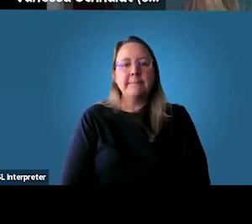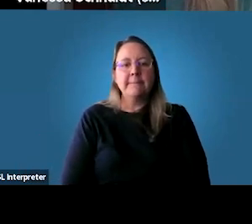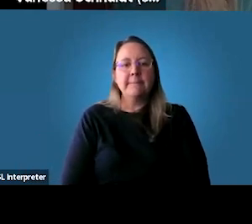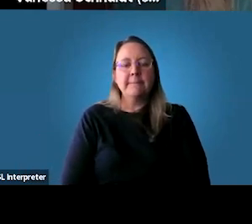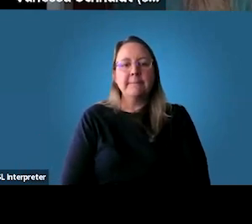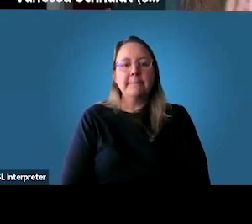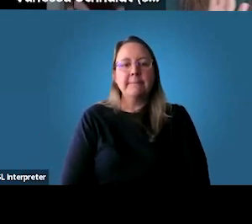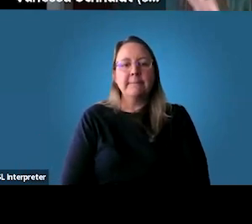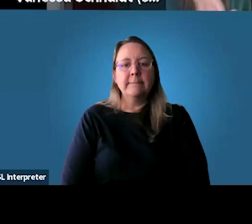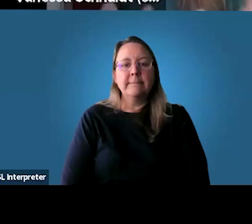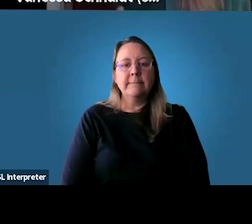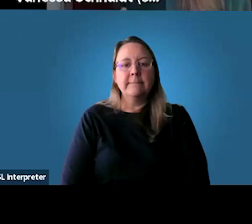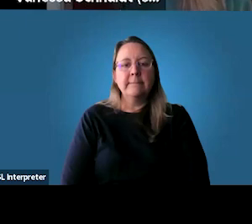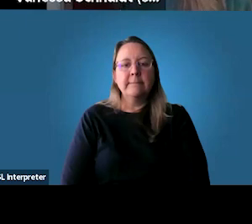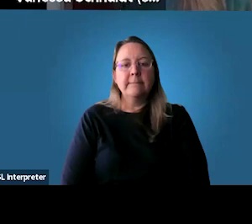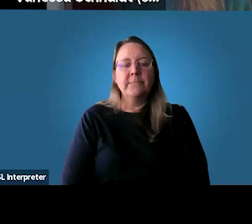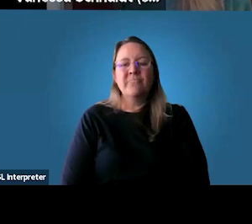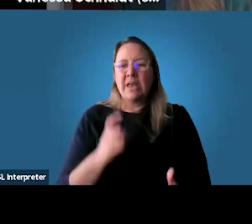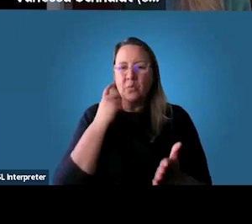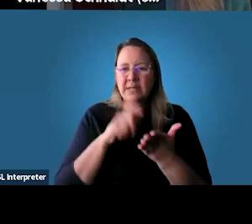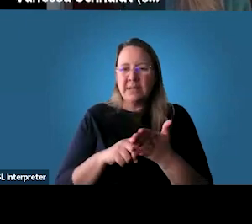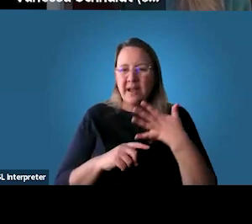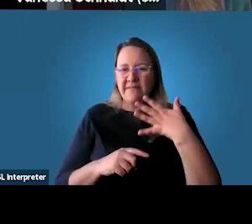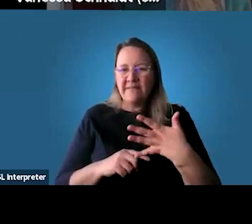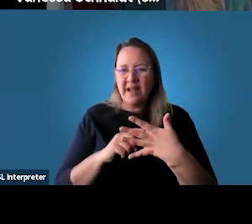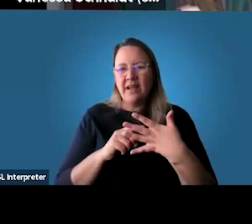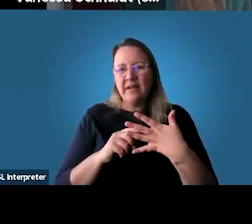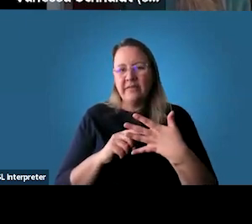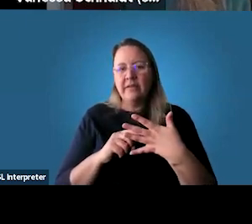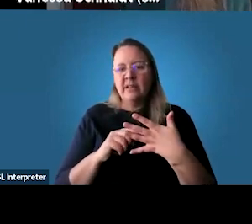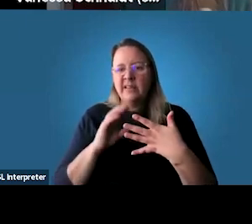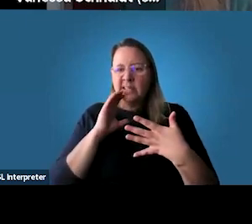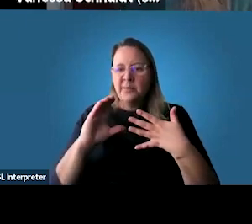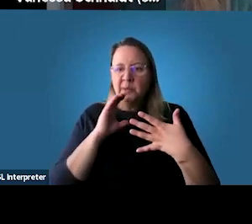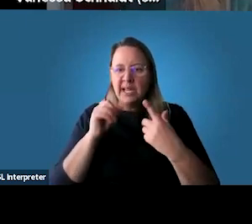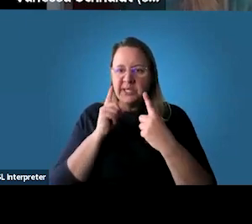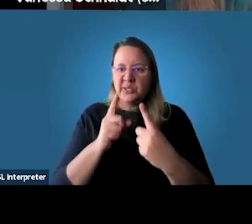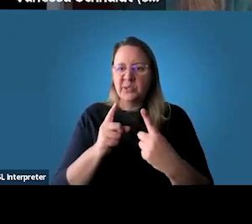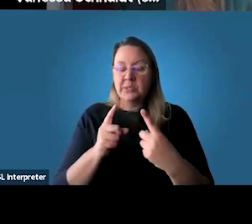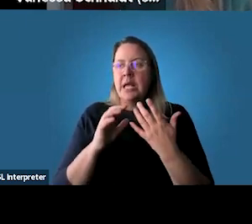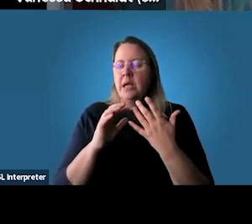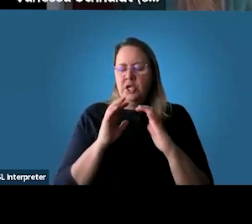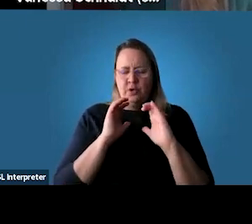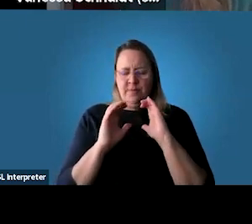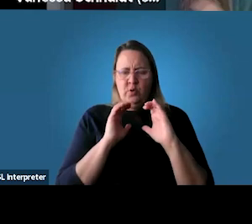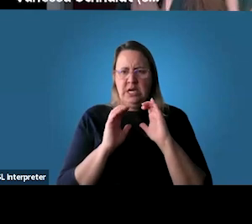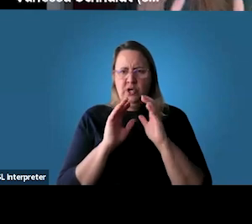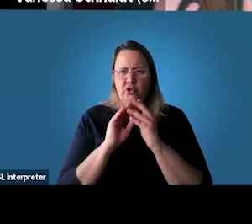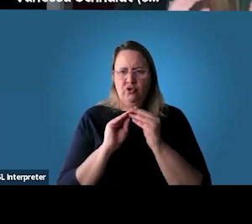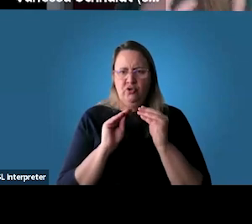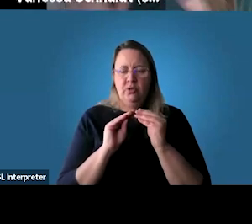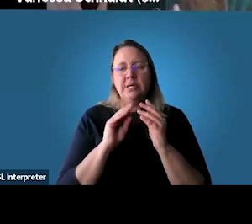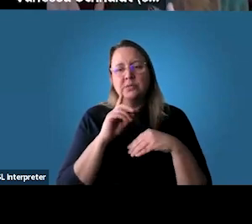Next, you want to identify one or more communications objectives. How can communications contribute to and